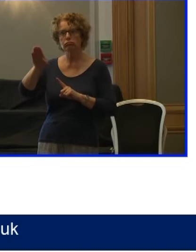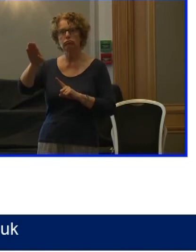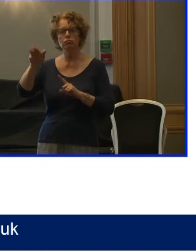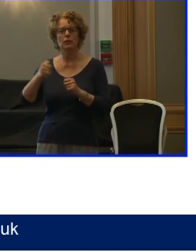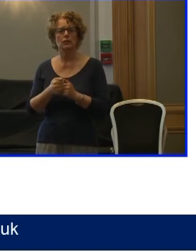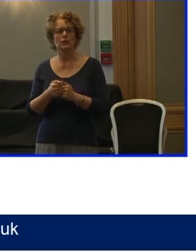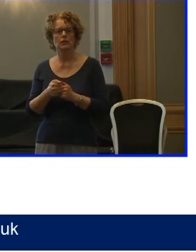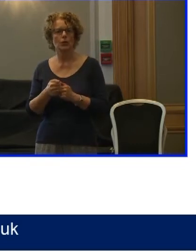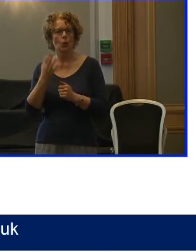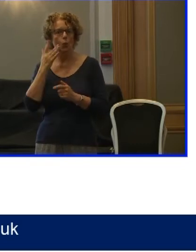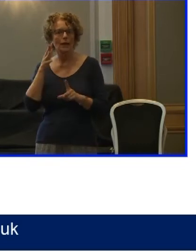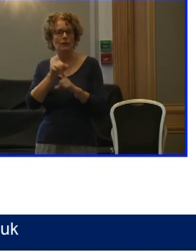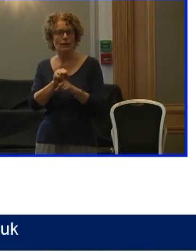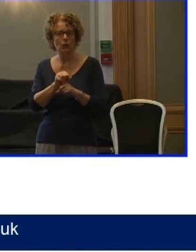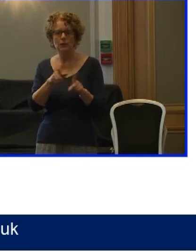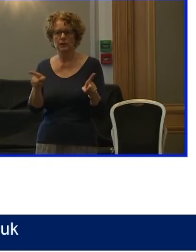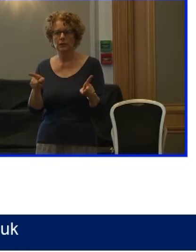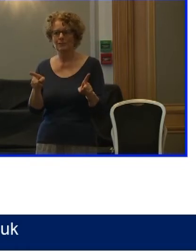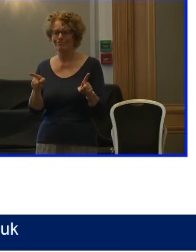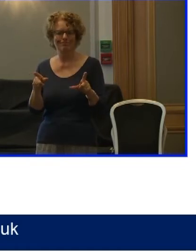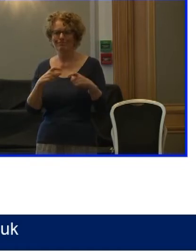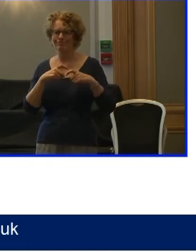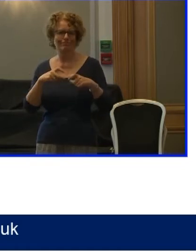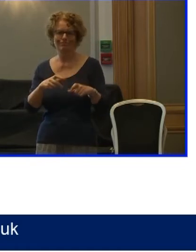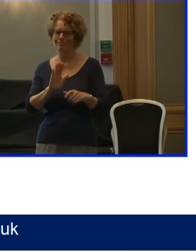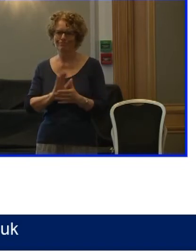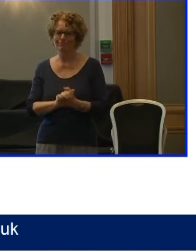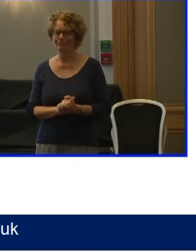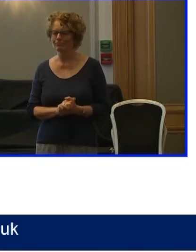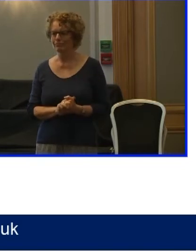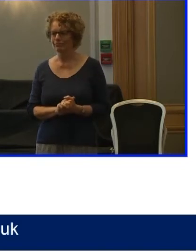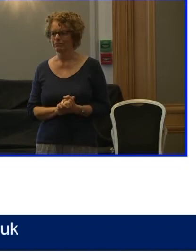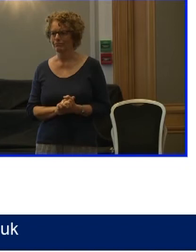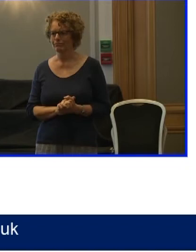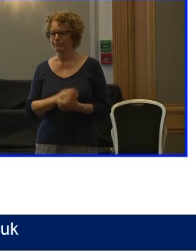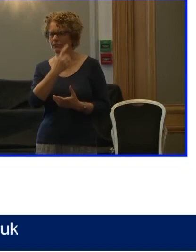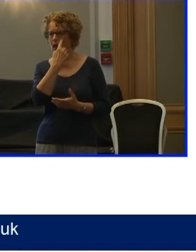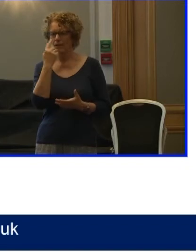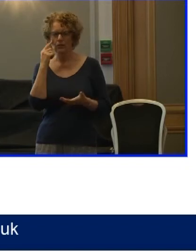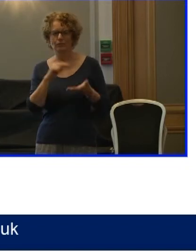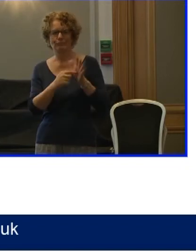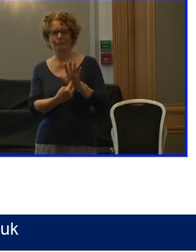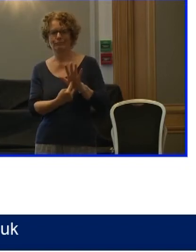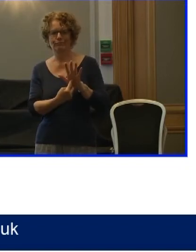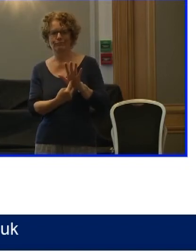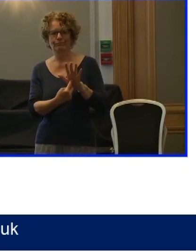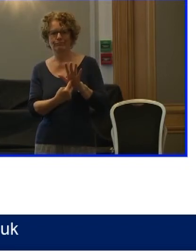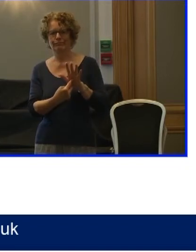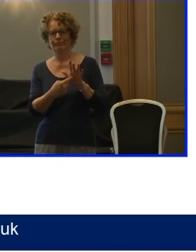having a diagnosis, and that has not continued. In fact, the evidence shows this is reversing.